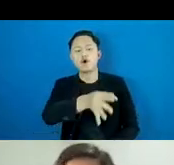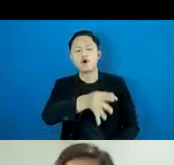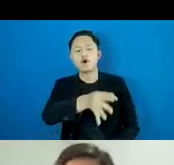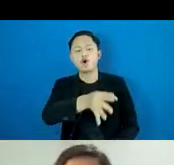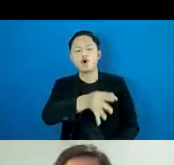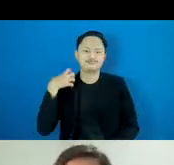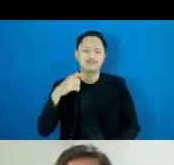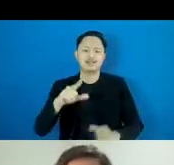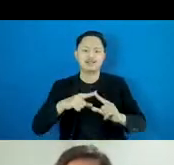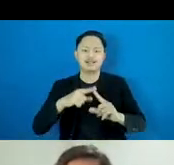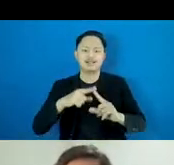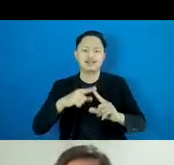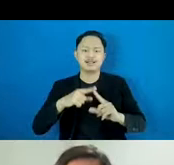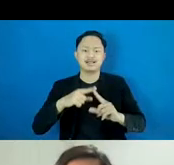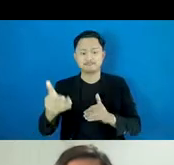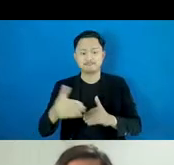transition. You can go.